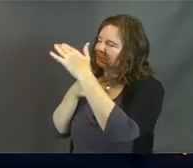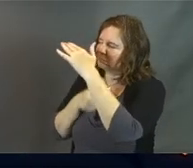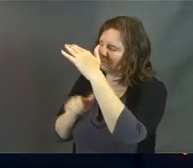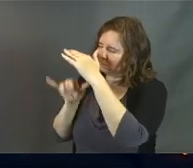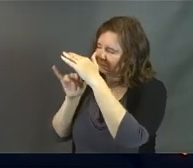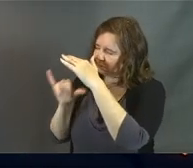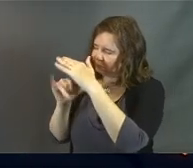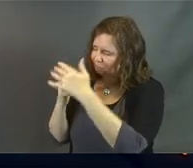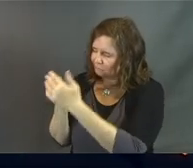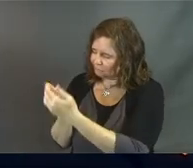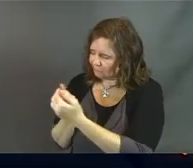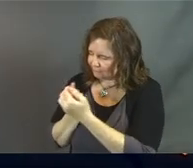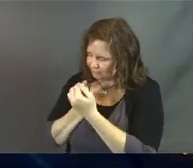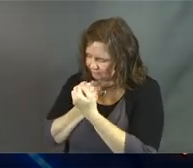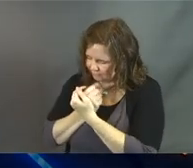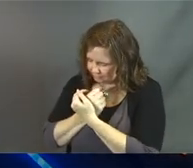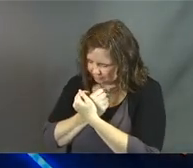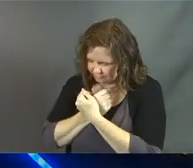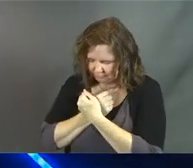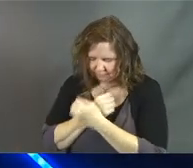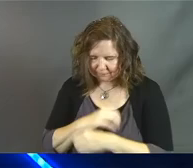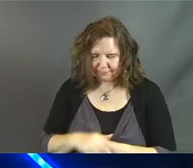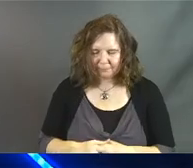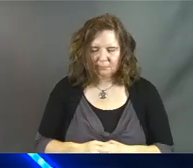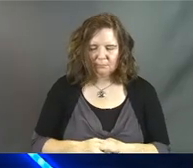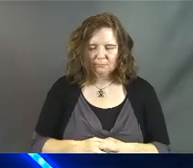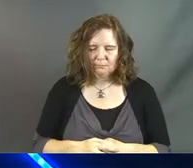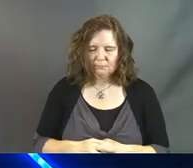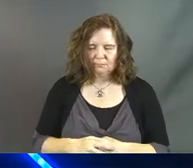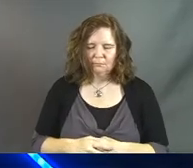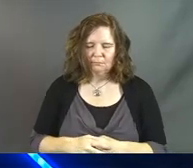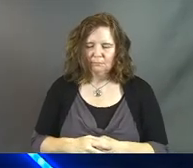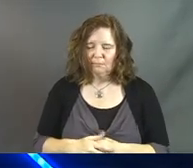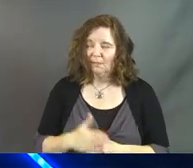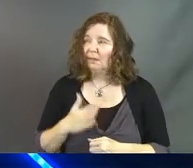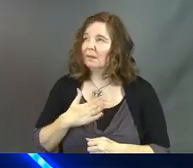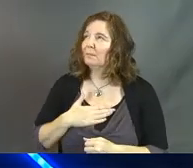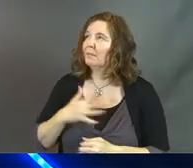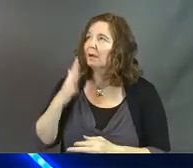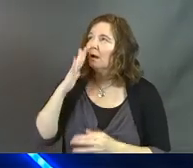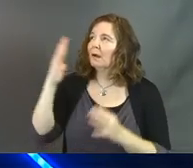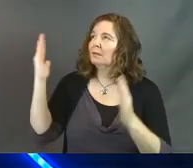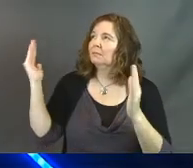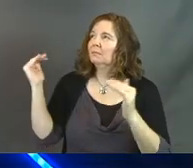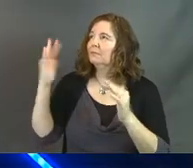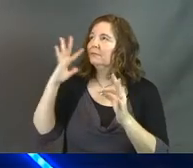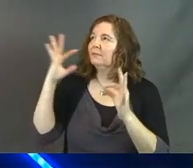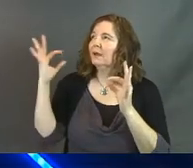Restore my hope.